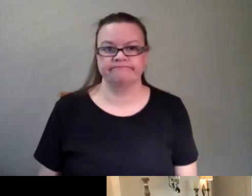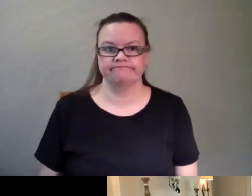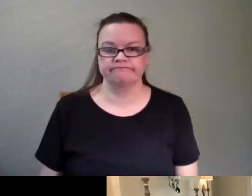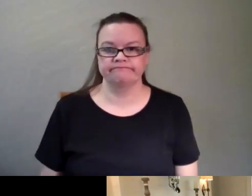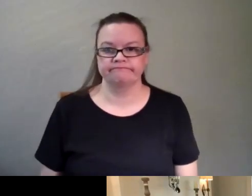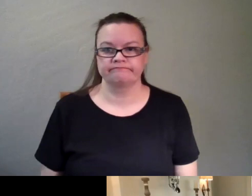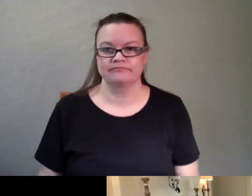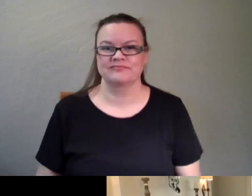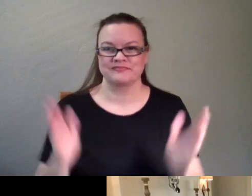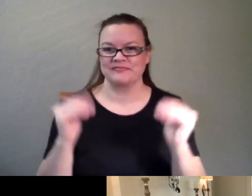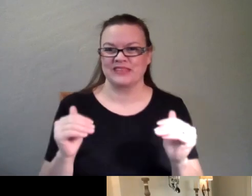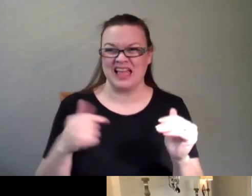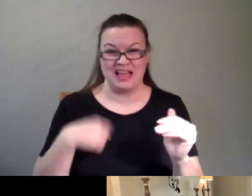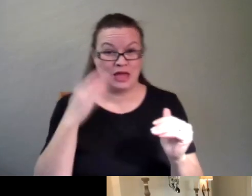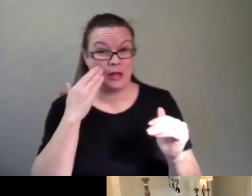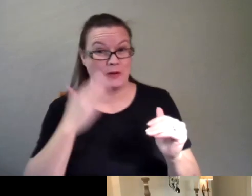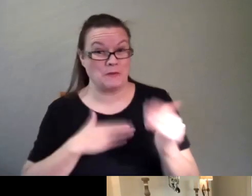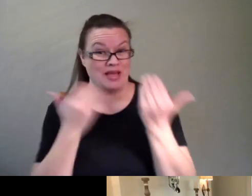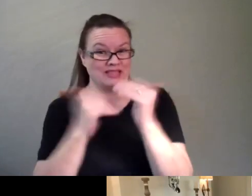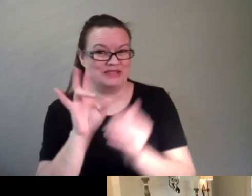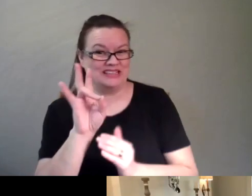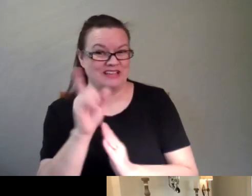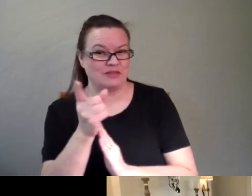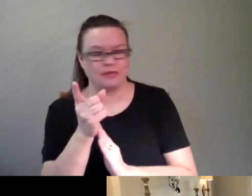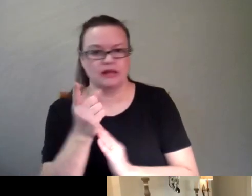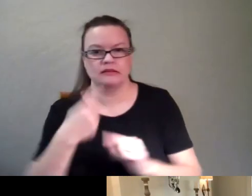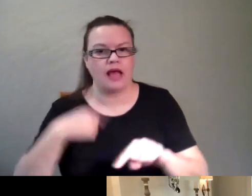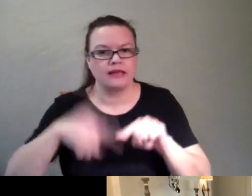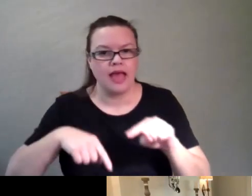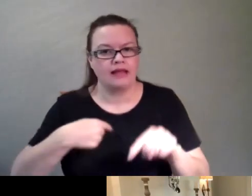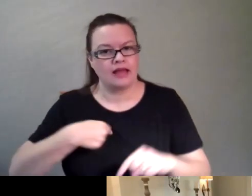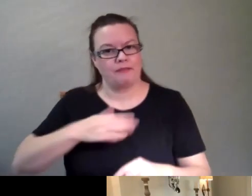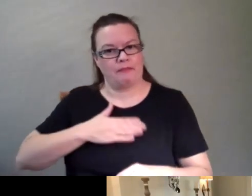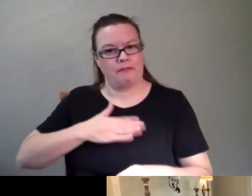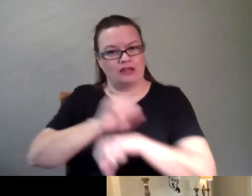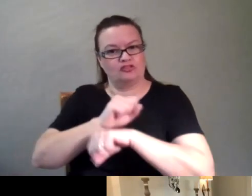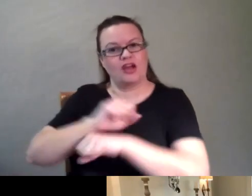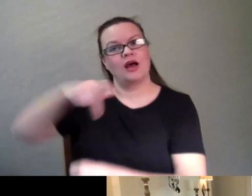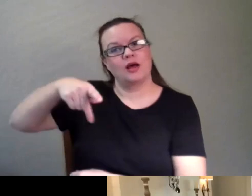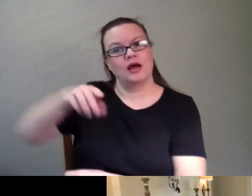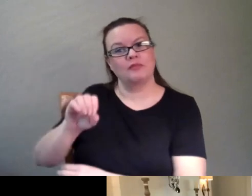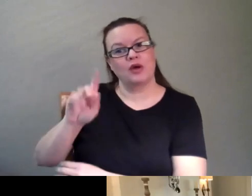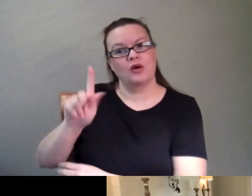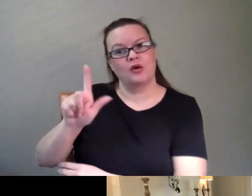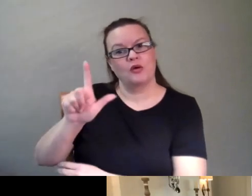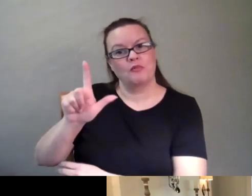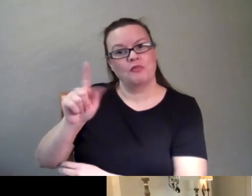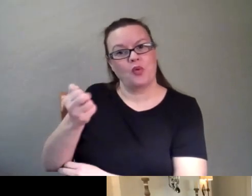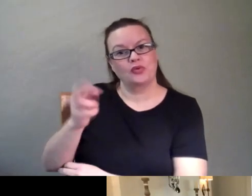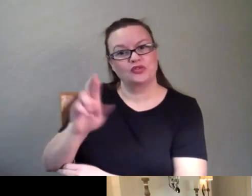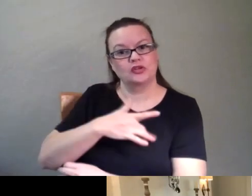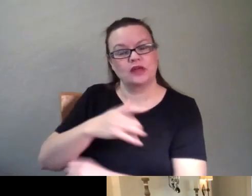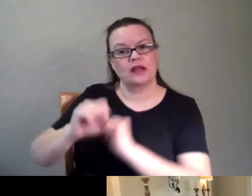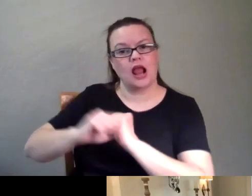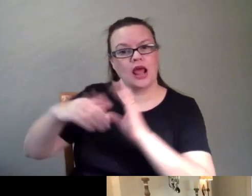know I'm supposed to keep to about 7 minutes, which is hard for any pollster, but one of the things we started off was to